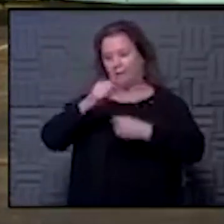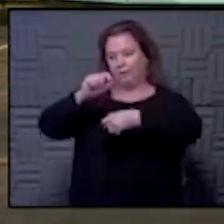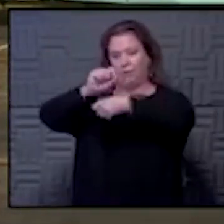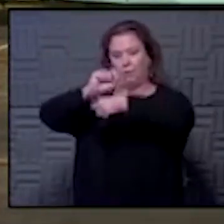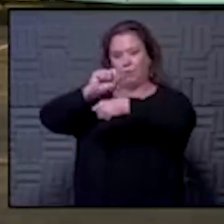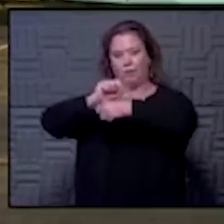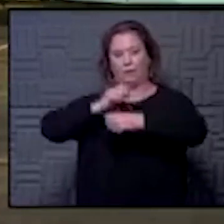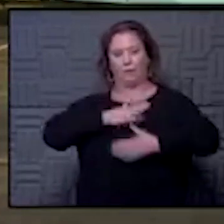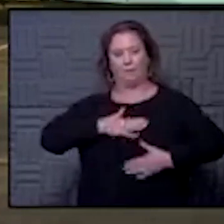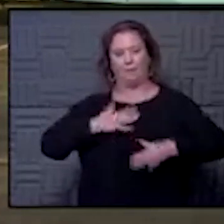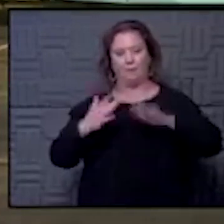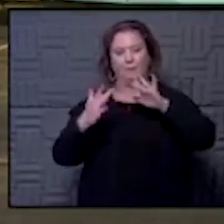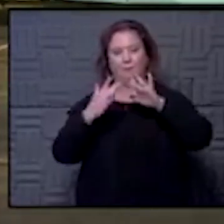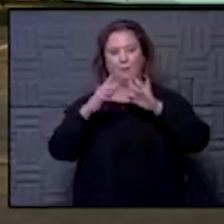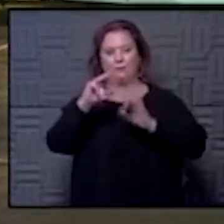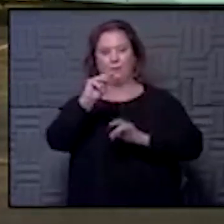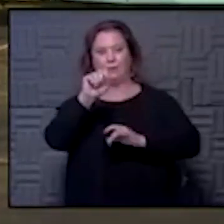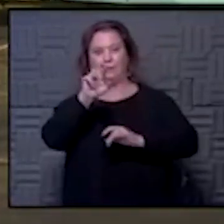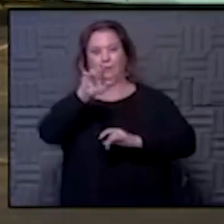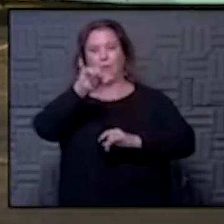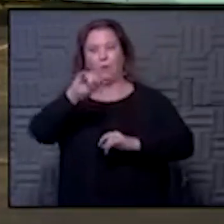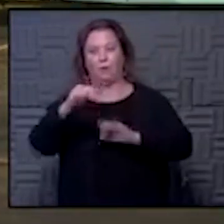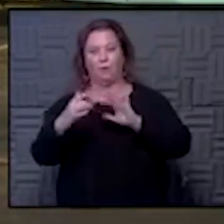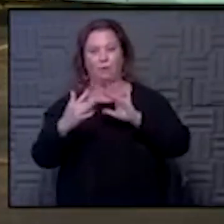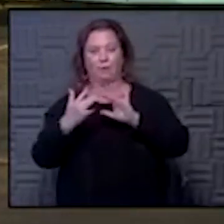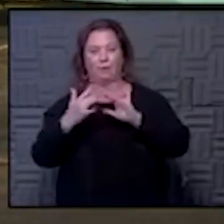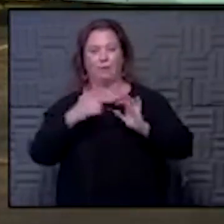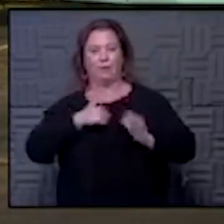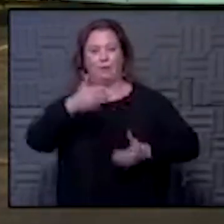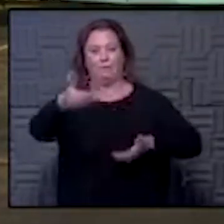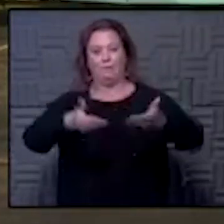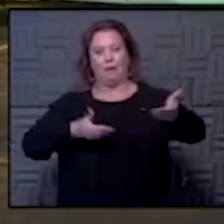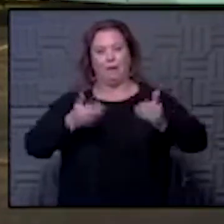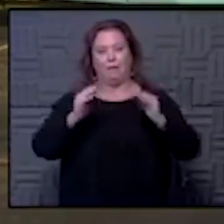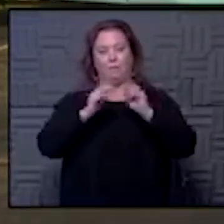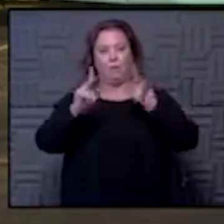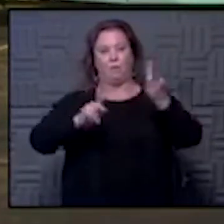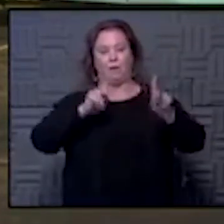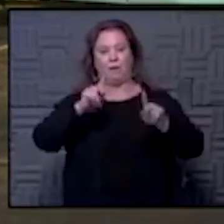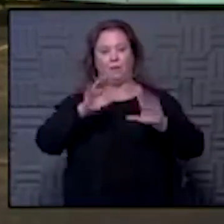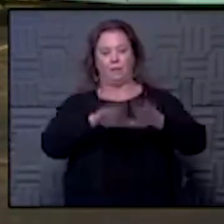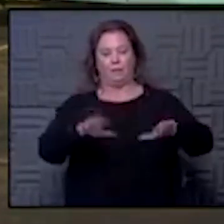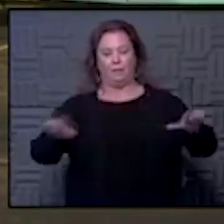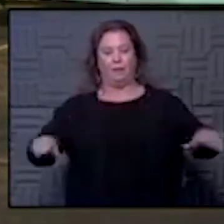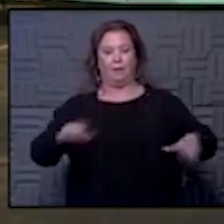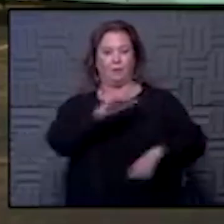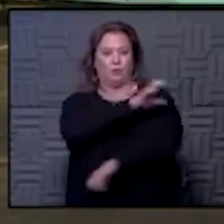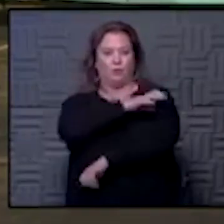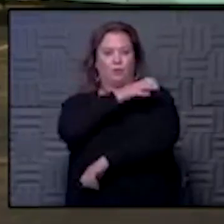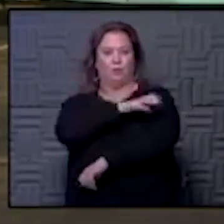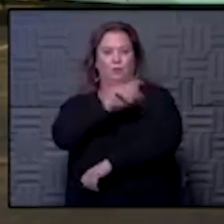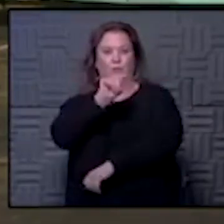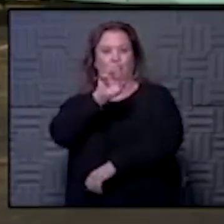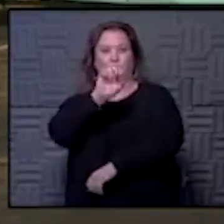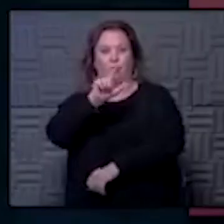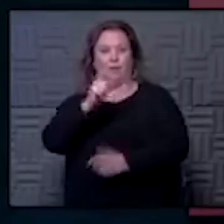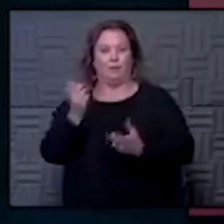working. Please reach out to Mario or to me so that we can hire more people and bring the pediatric clinical trial to our city as